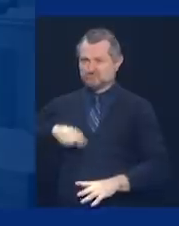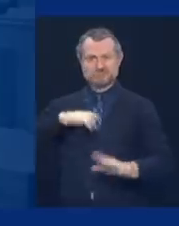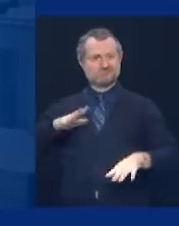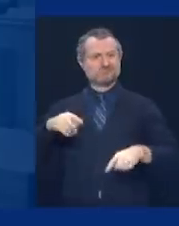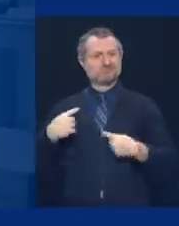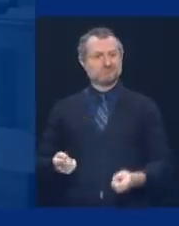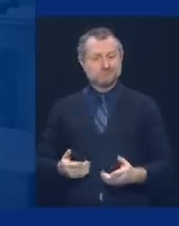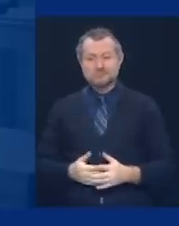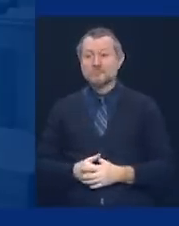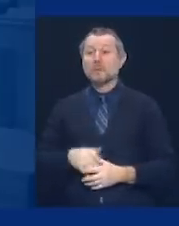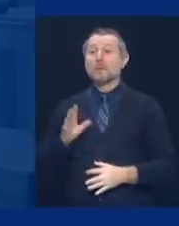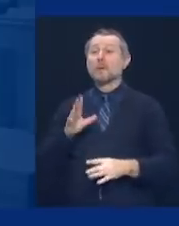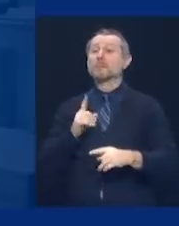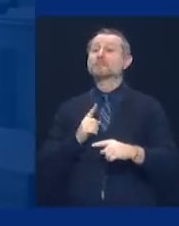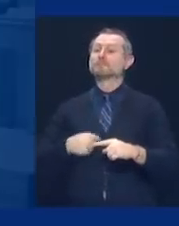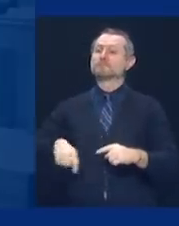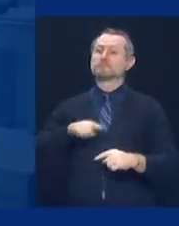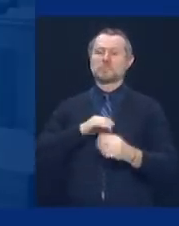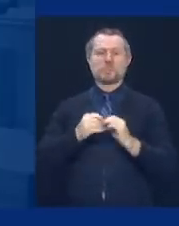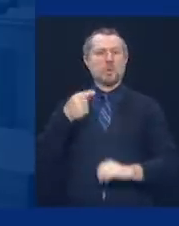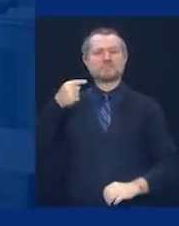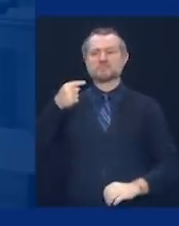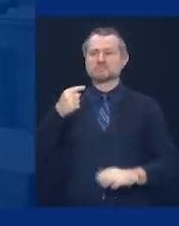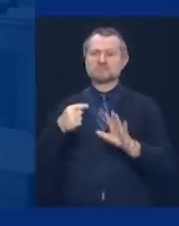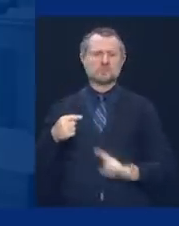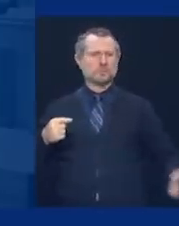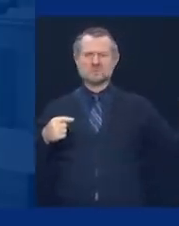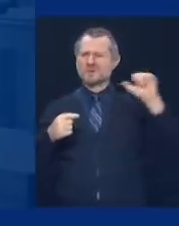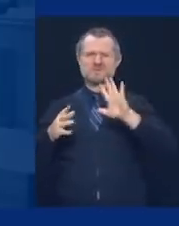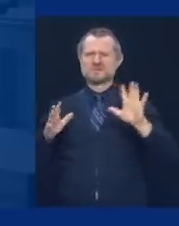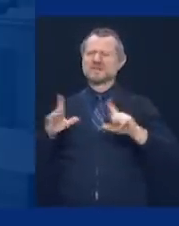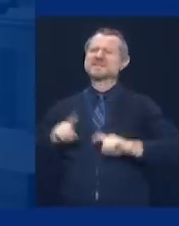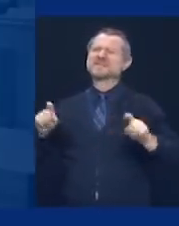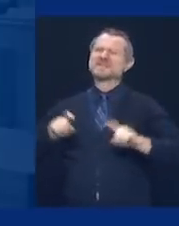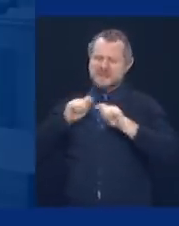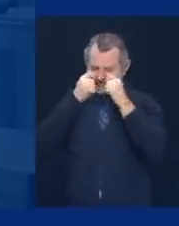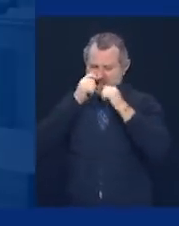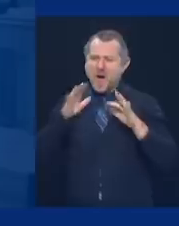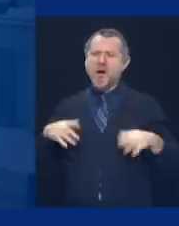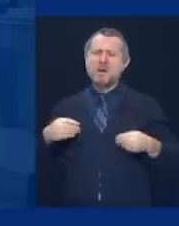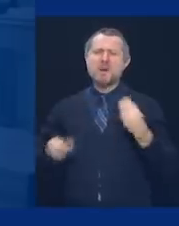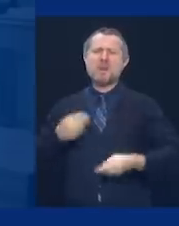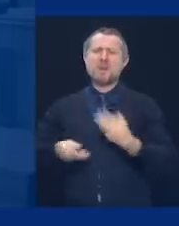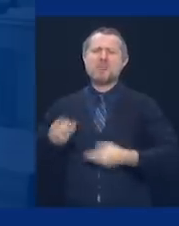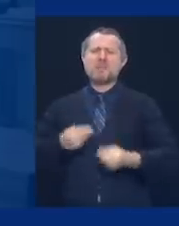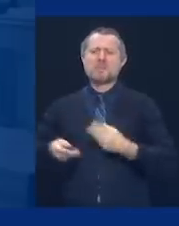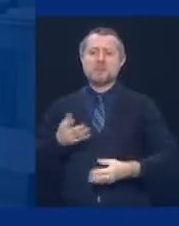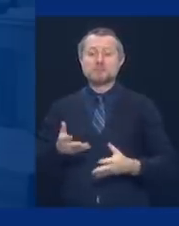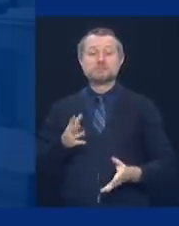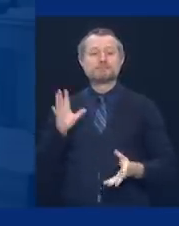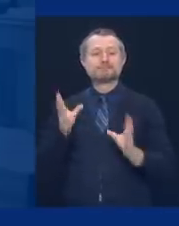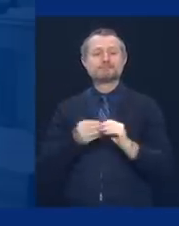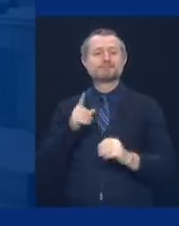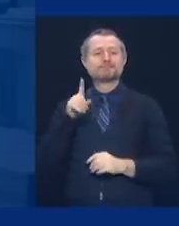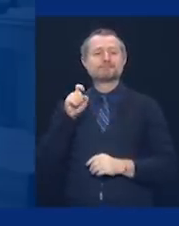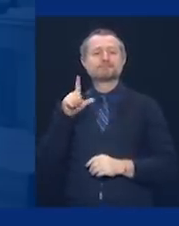And we test more than any state in the nation, so we have more facts. 120 deaths. Hospitalizations